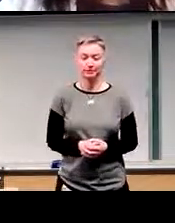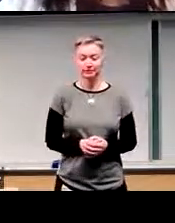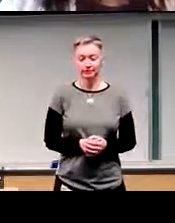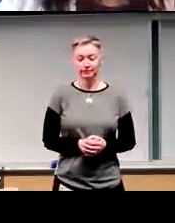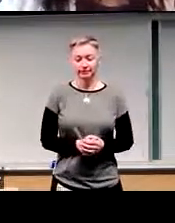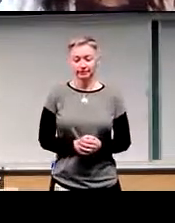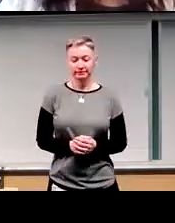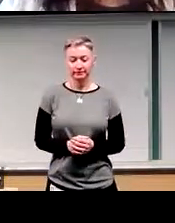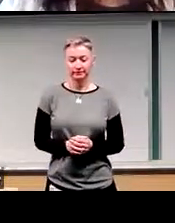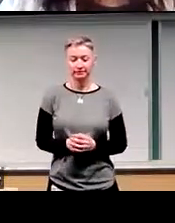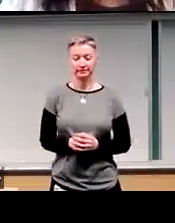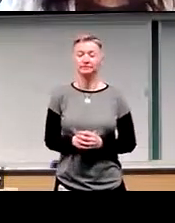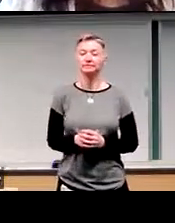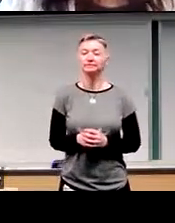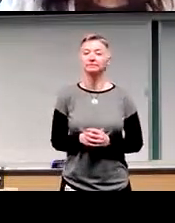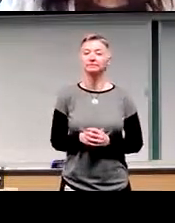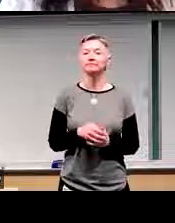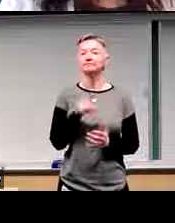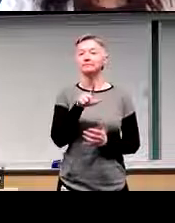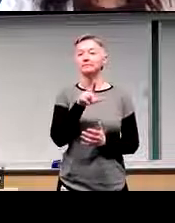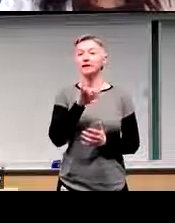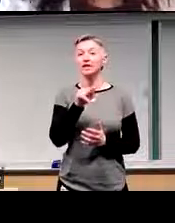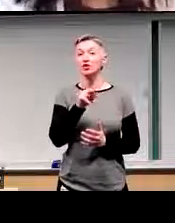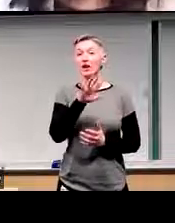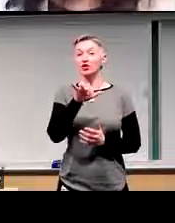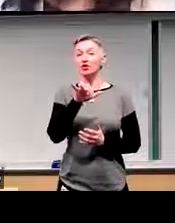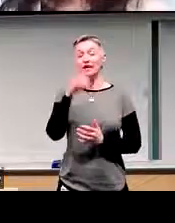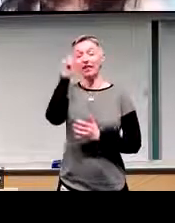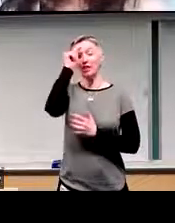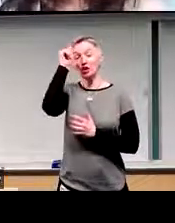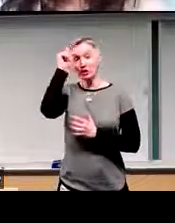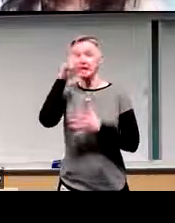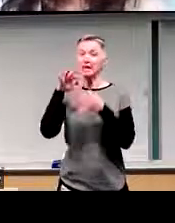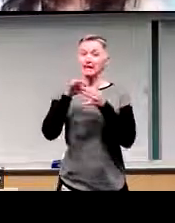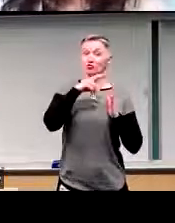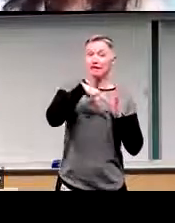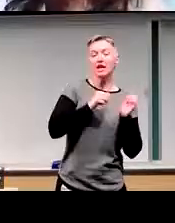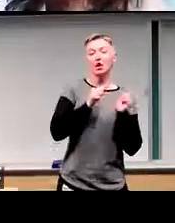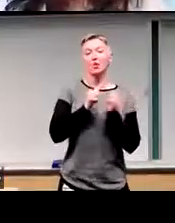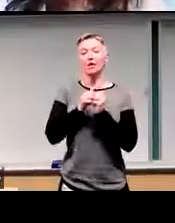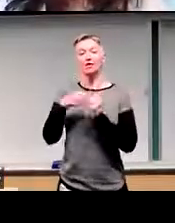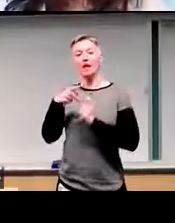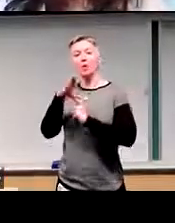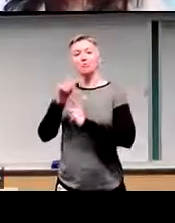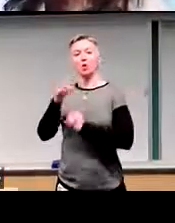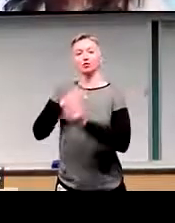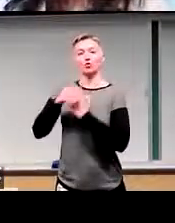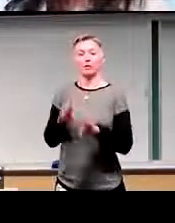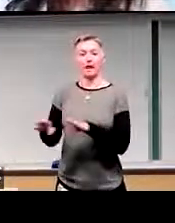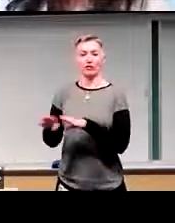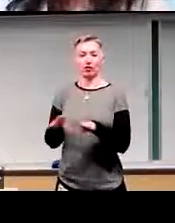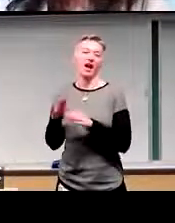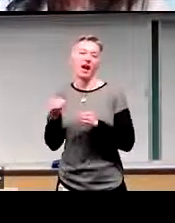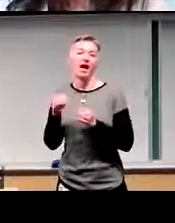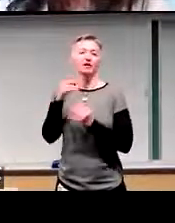So literary theories link leisure reading to prosociality and social cognitive skills